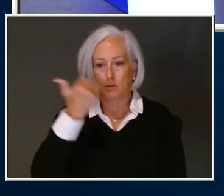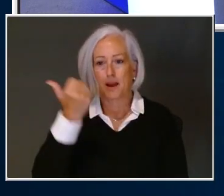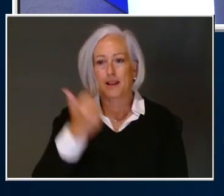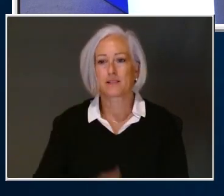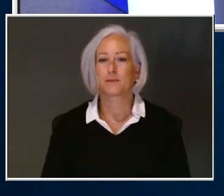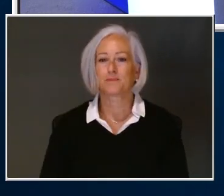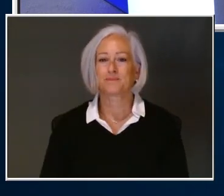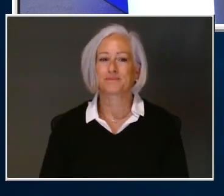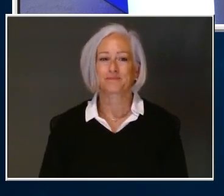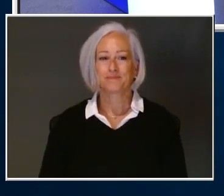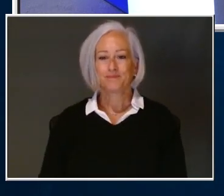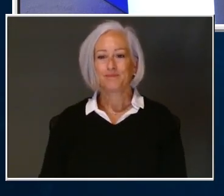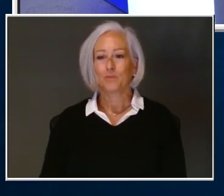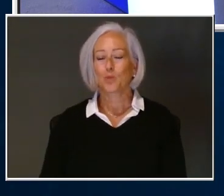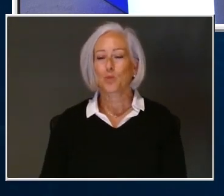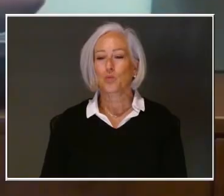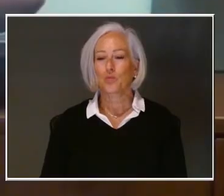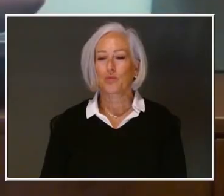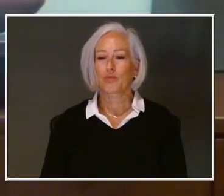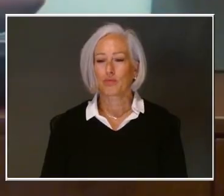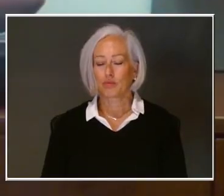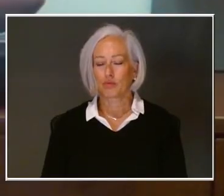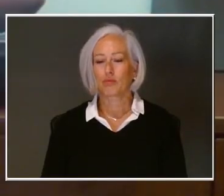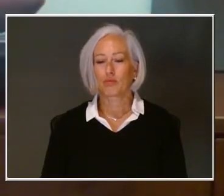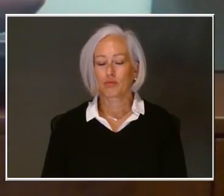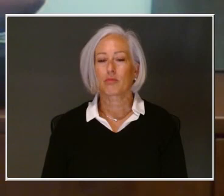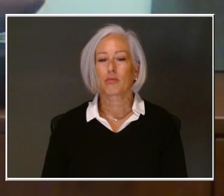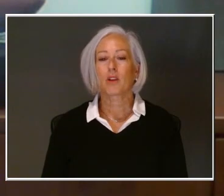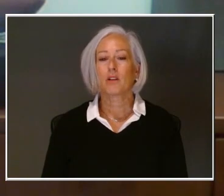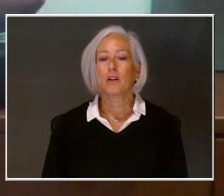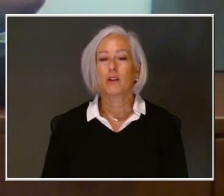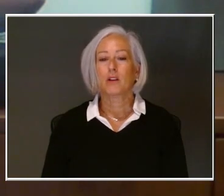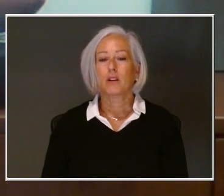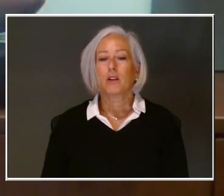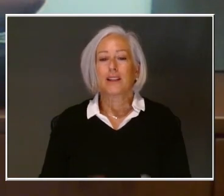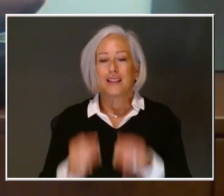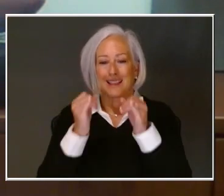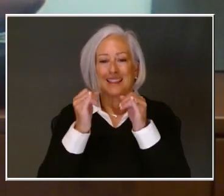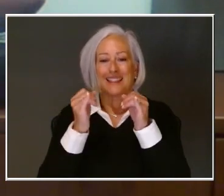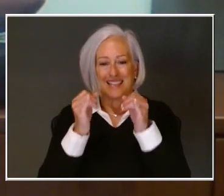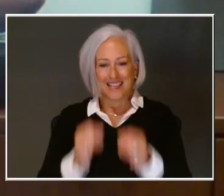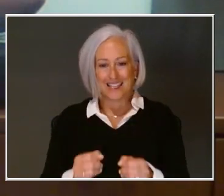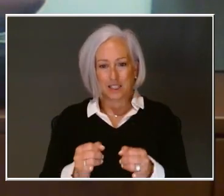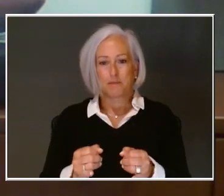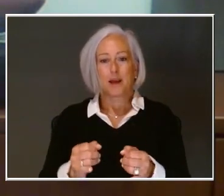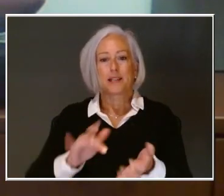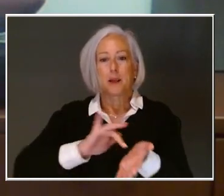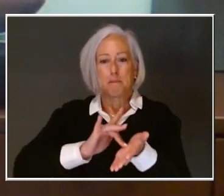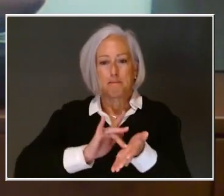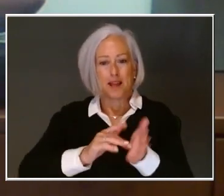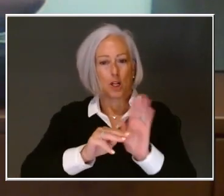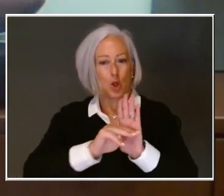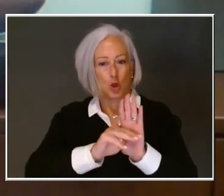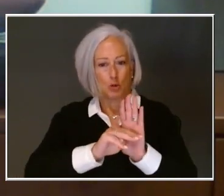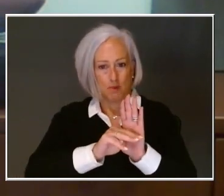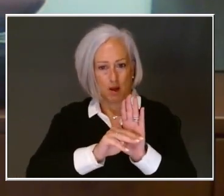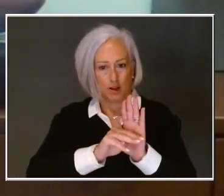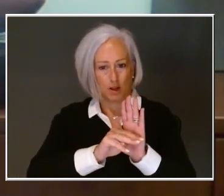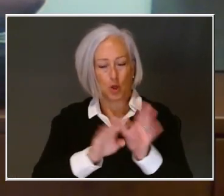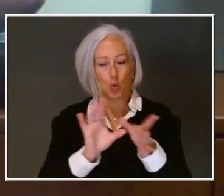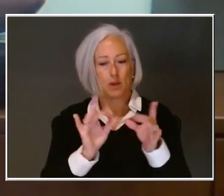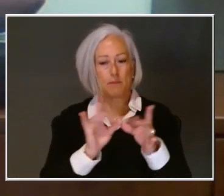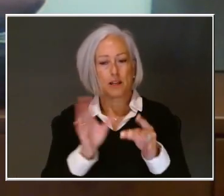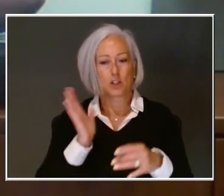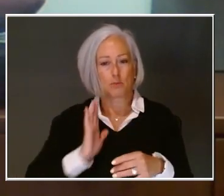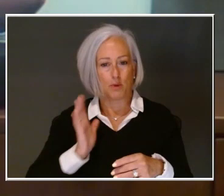Well, I think that goes partially the independent medical model we've talked about, that, if we